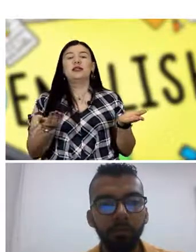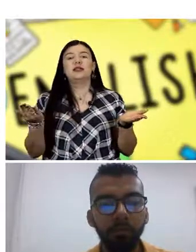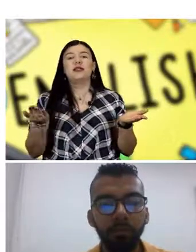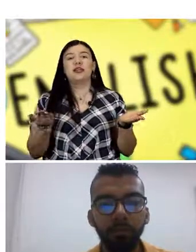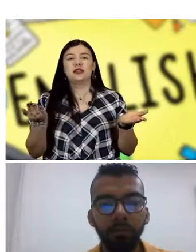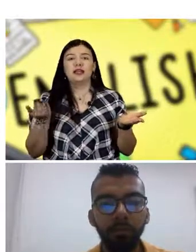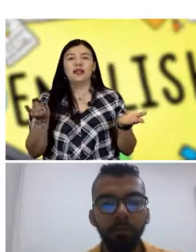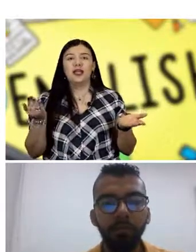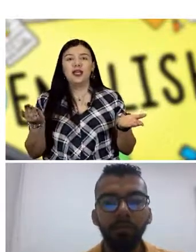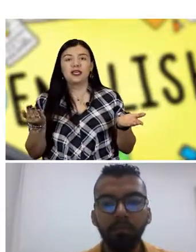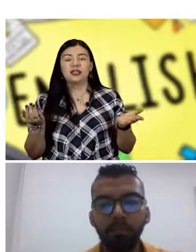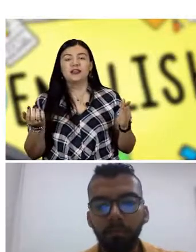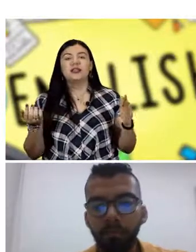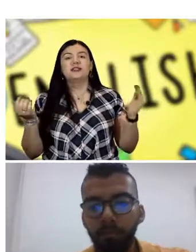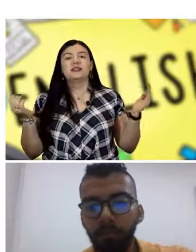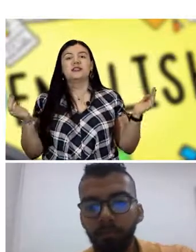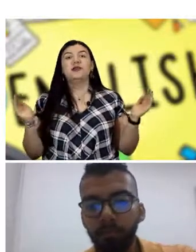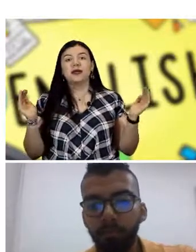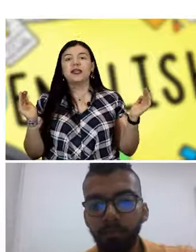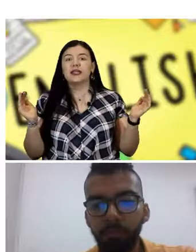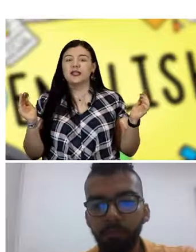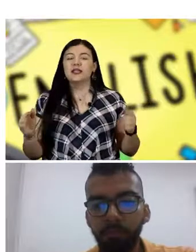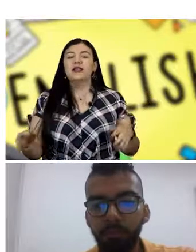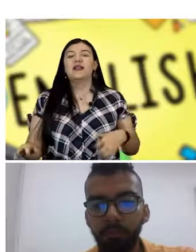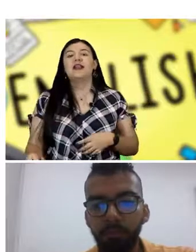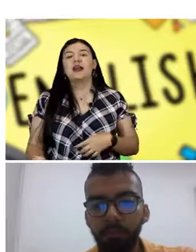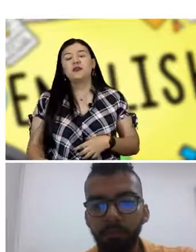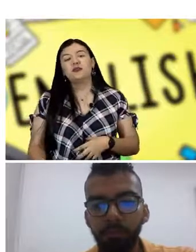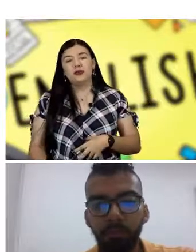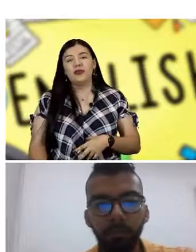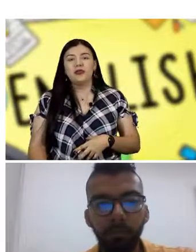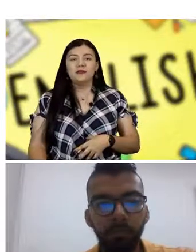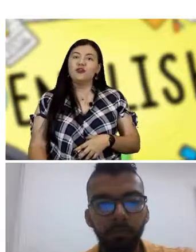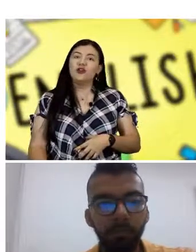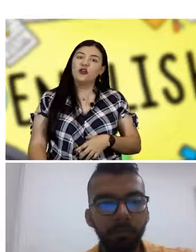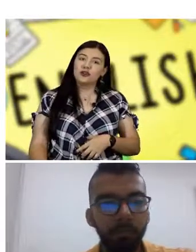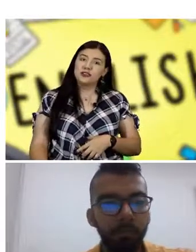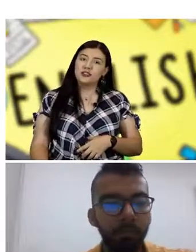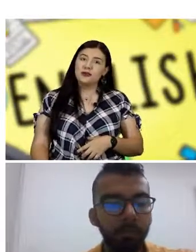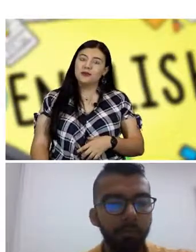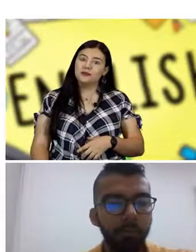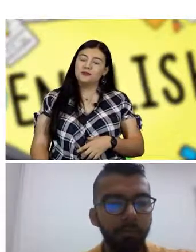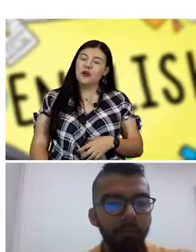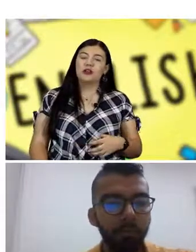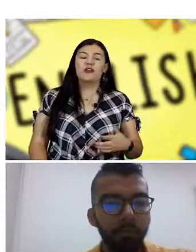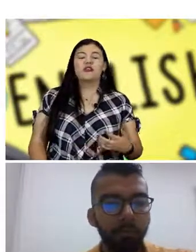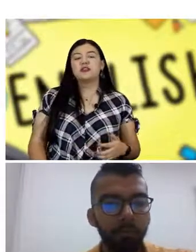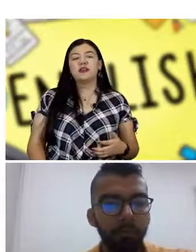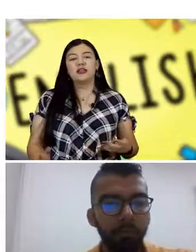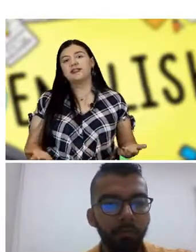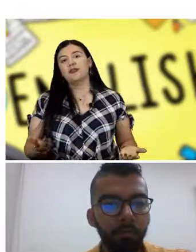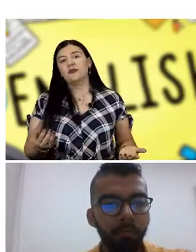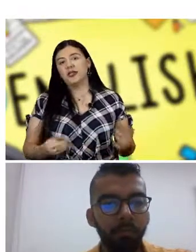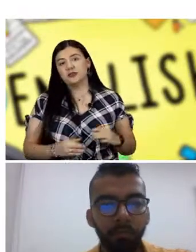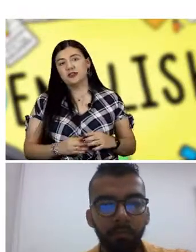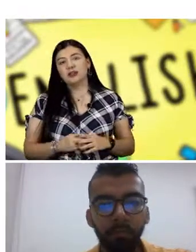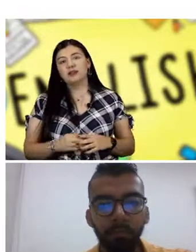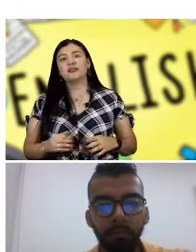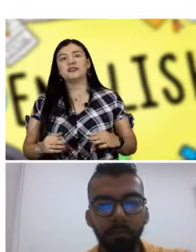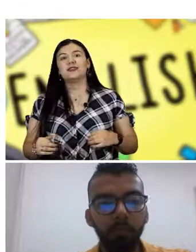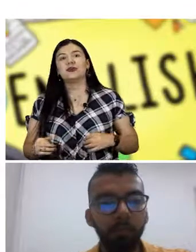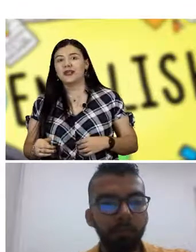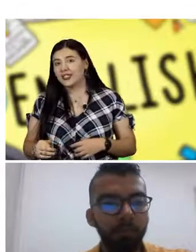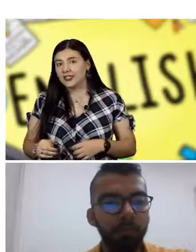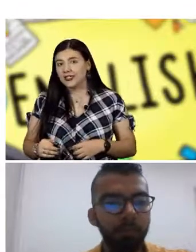and we add the ending ache. Stomachache. That would be dolor de estómago. O retorcijón, que es lo mismo,